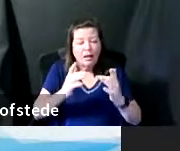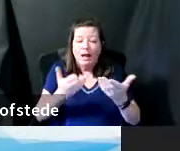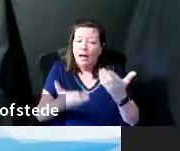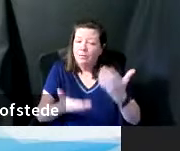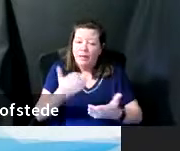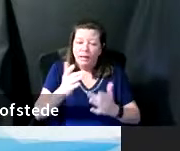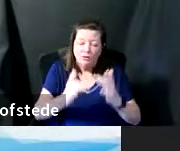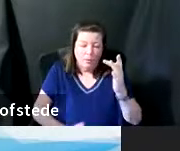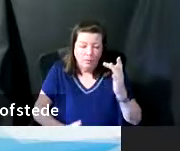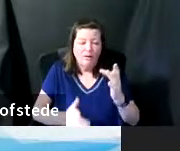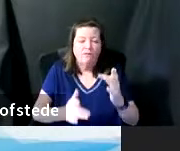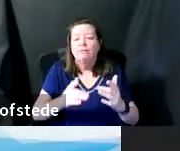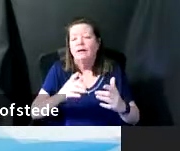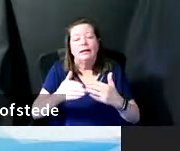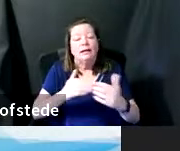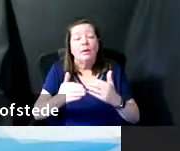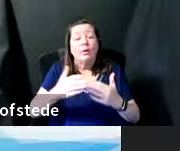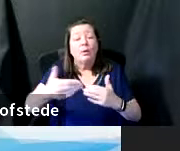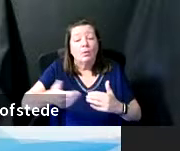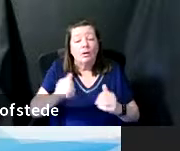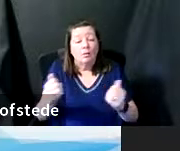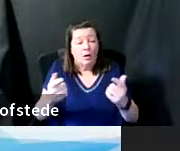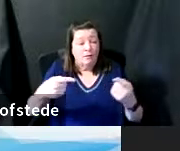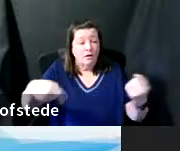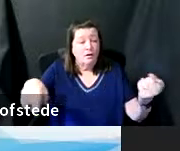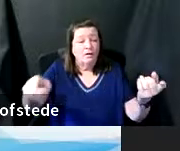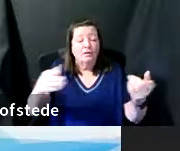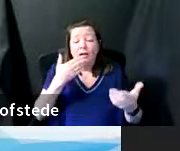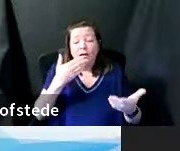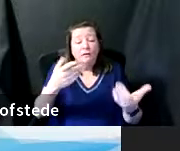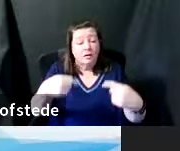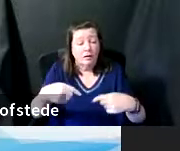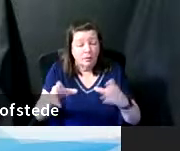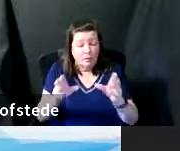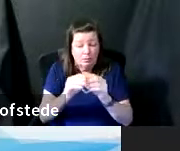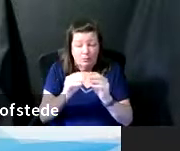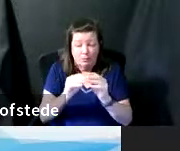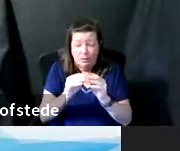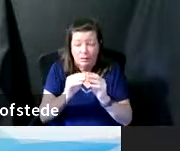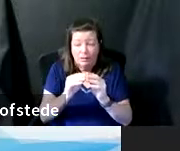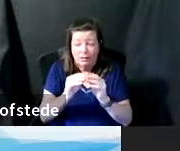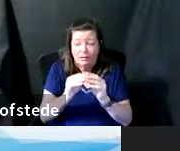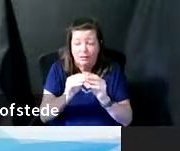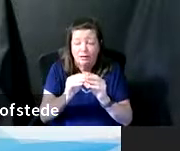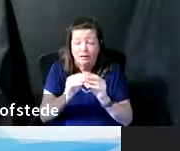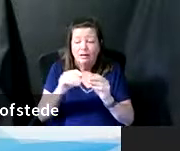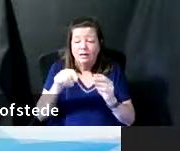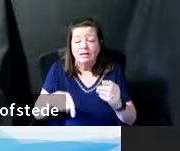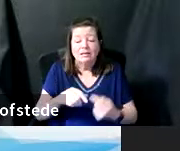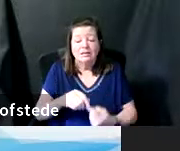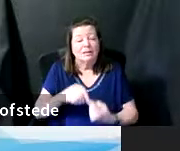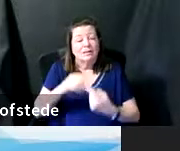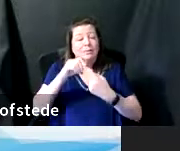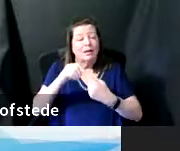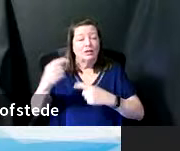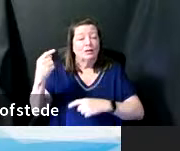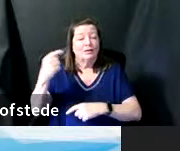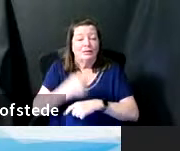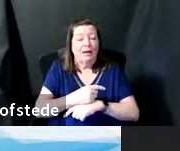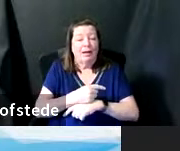like to welcome all of you to today's meeting. This is a special day. I mean, it's